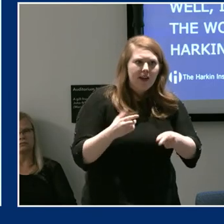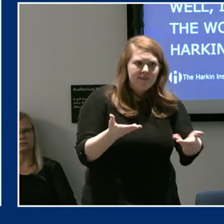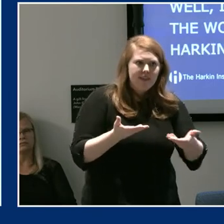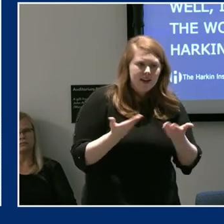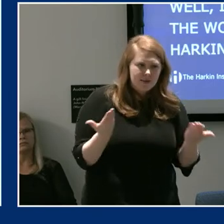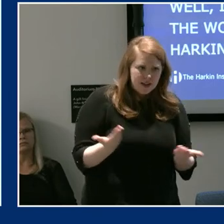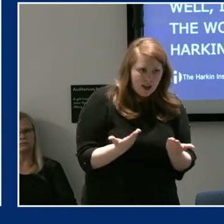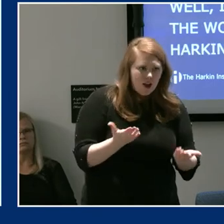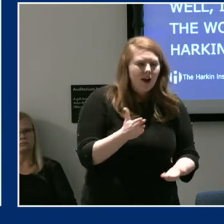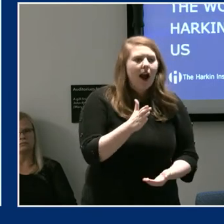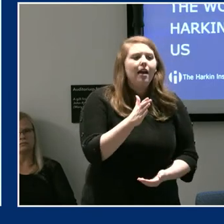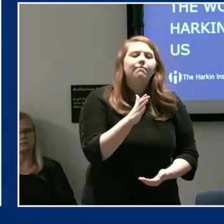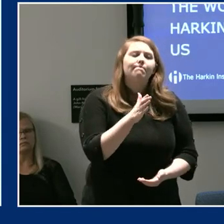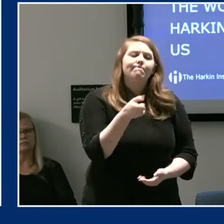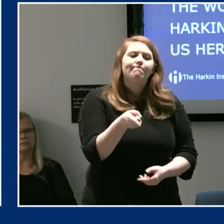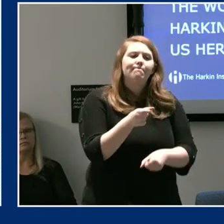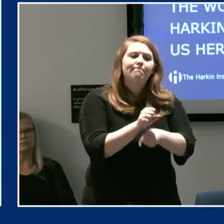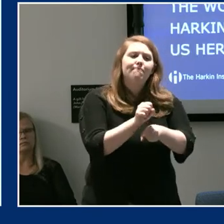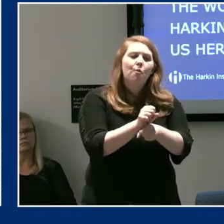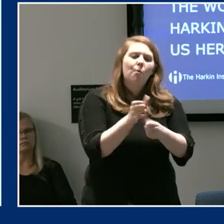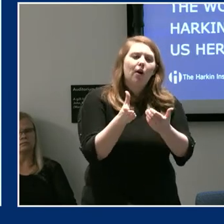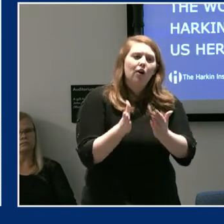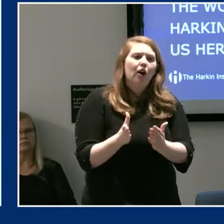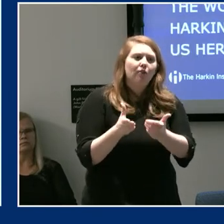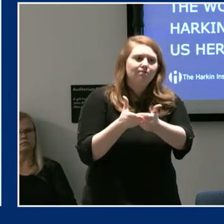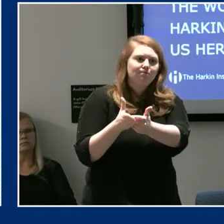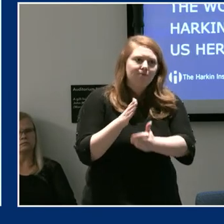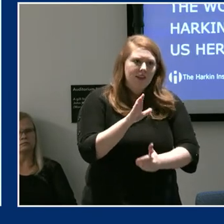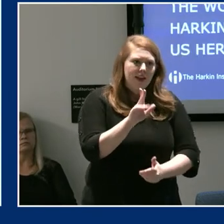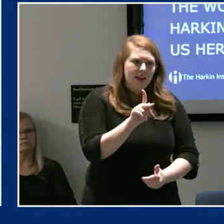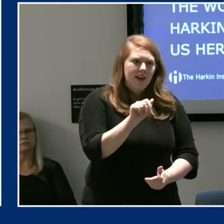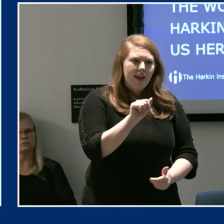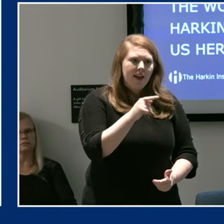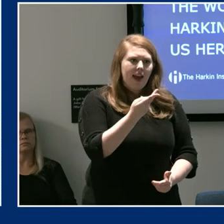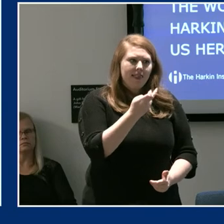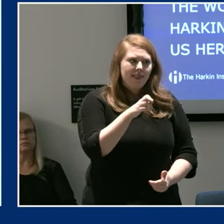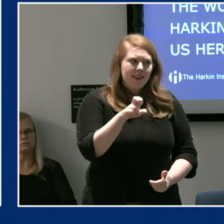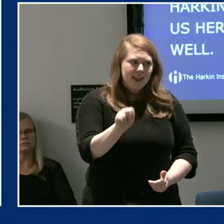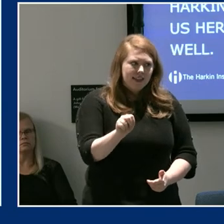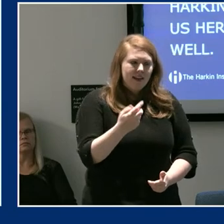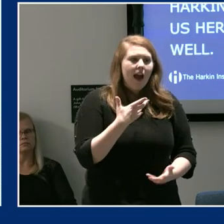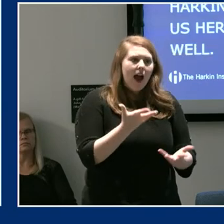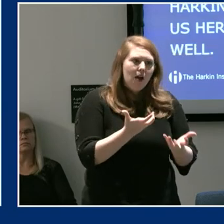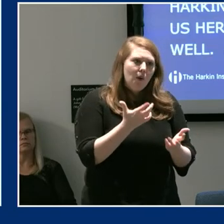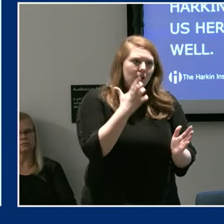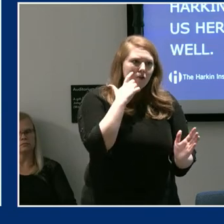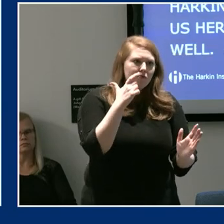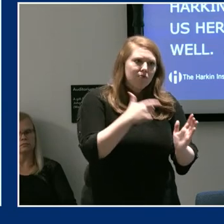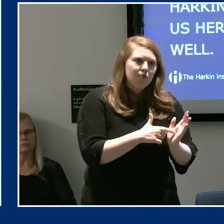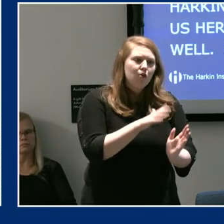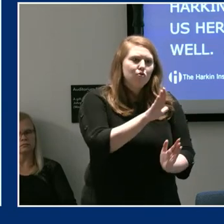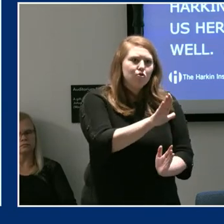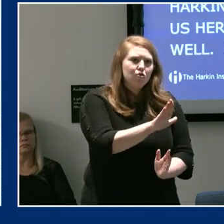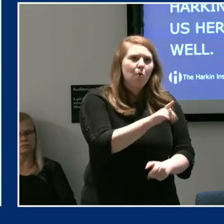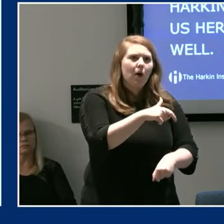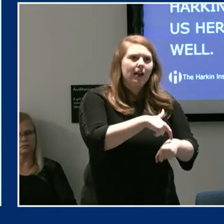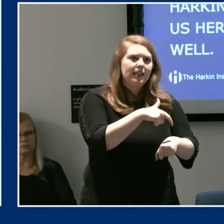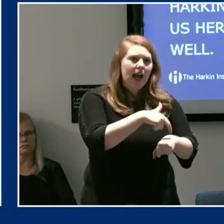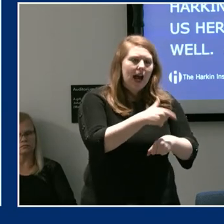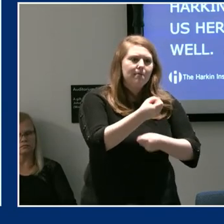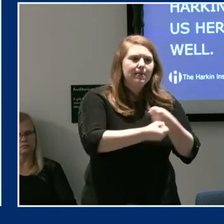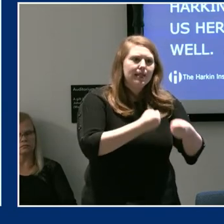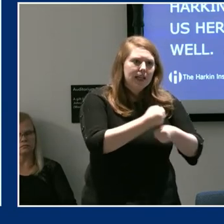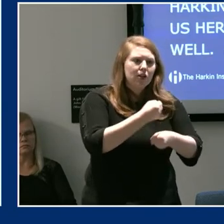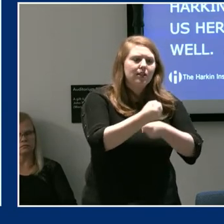colleague Kathleen as well. And I want to acknowledge your decades of championship for